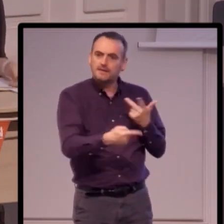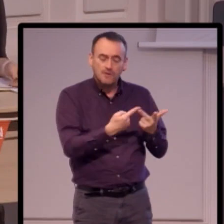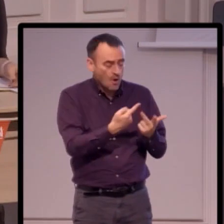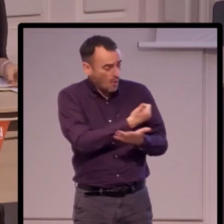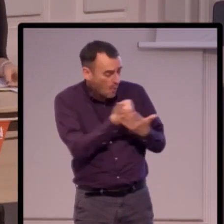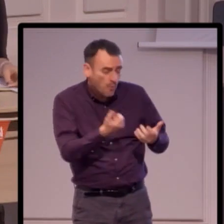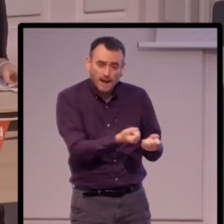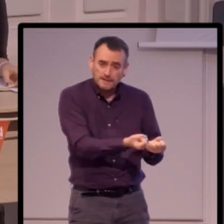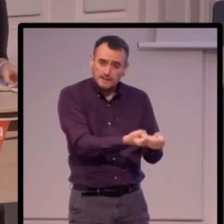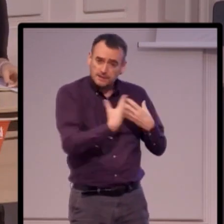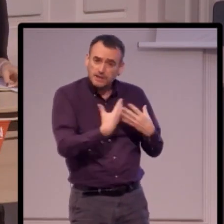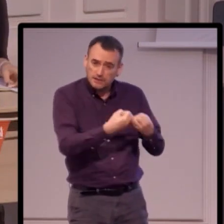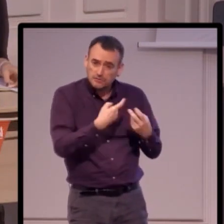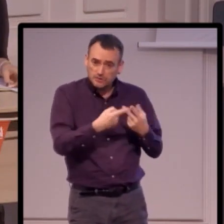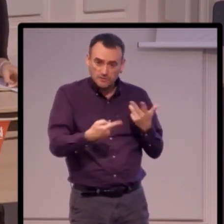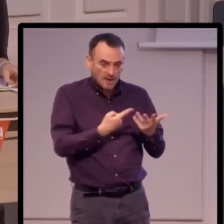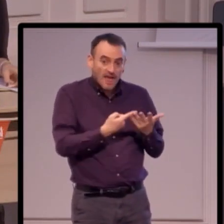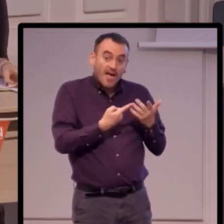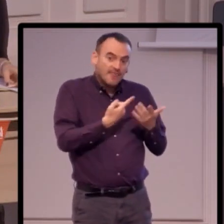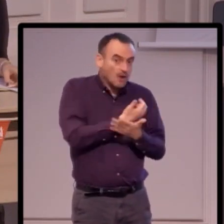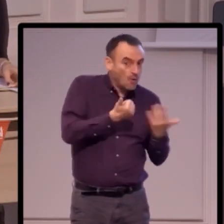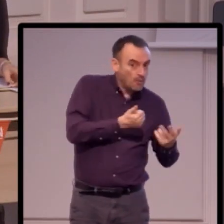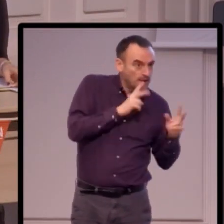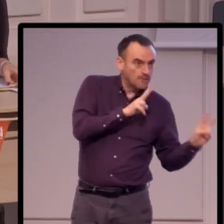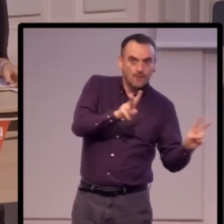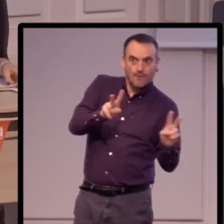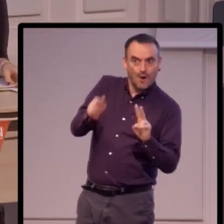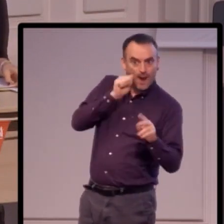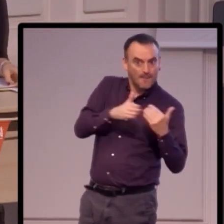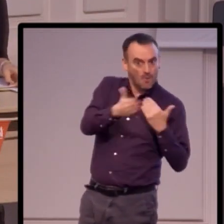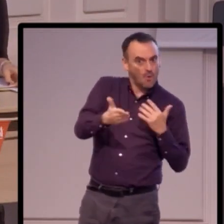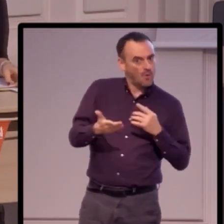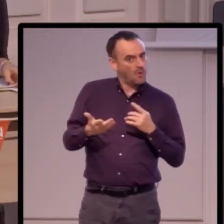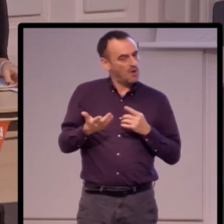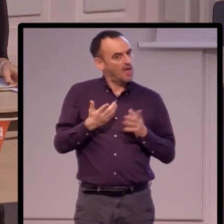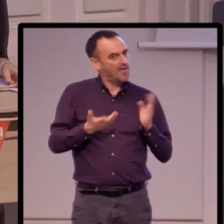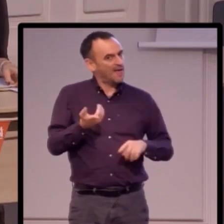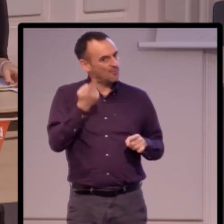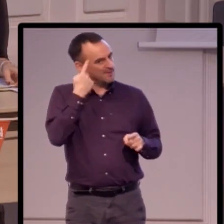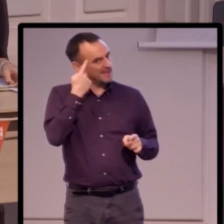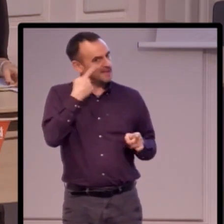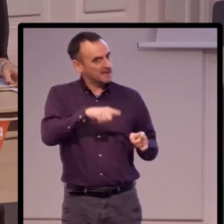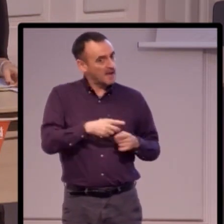and they've always seen so much more than anyone thinks they've seen. And they've experienced so much more as well. And I think